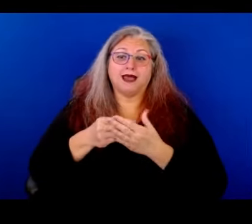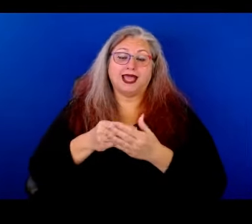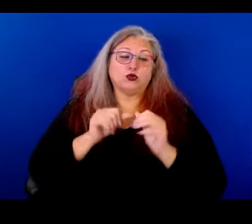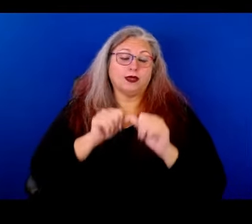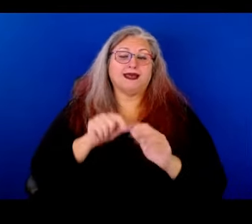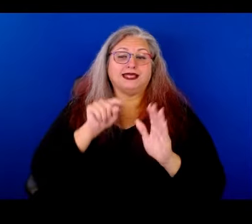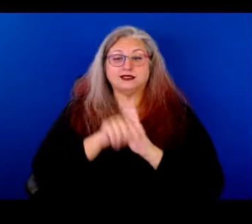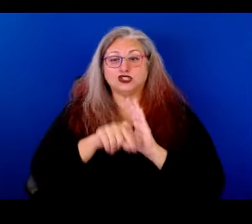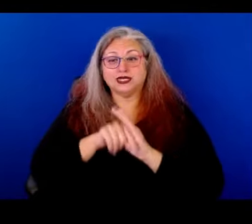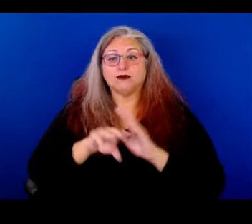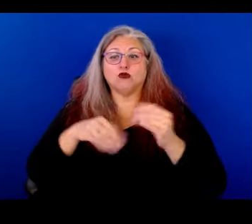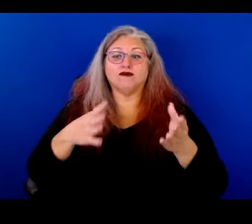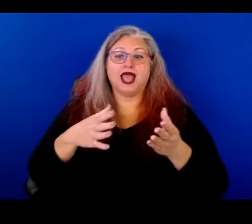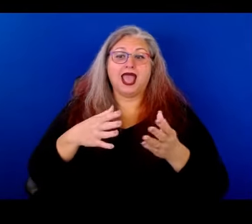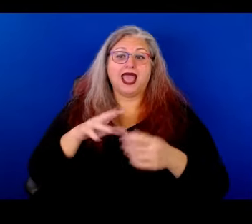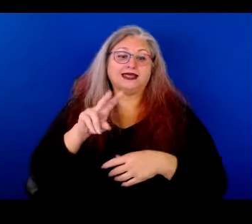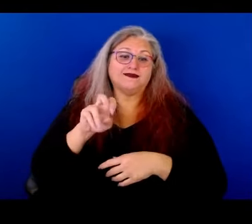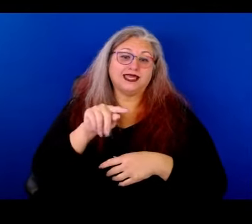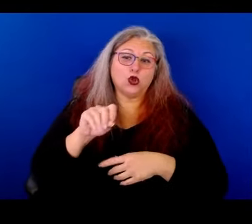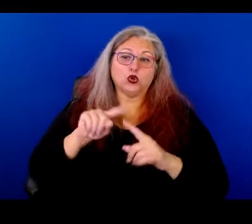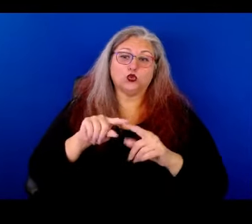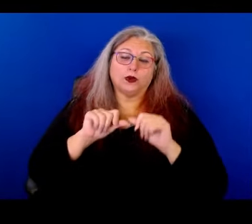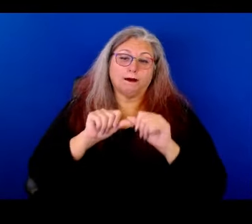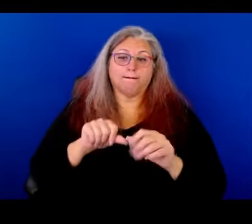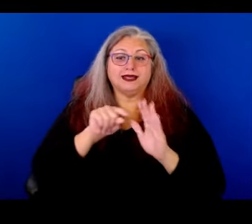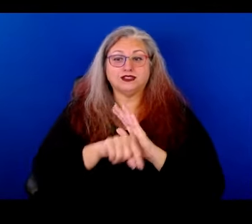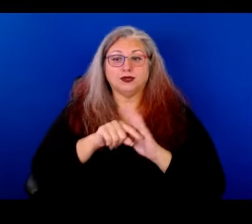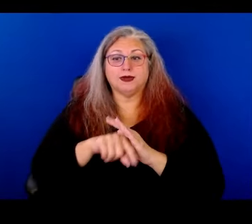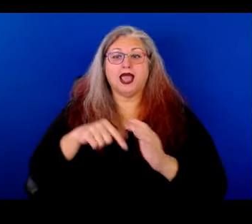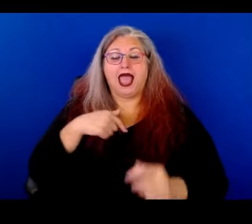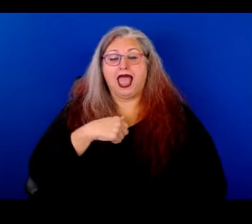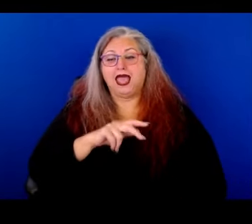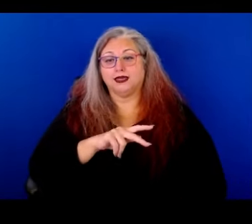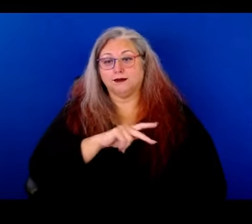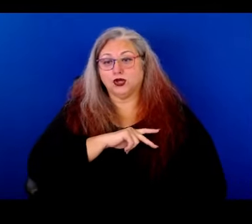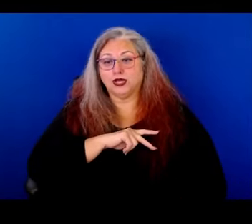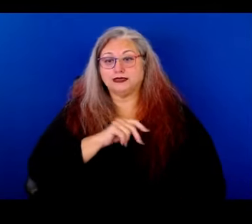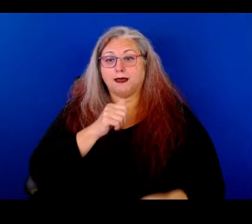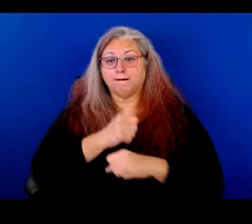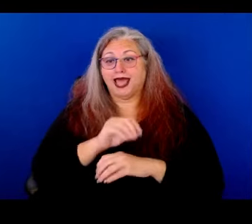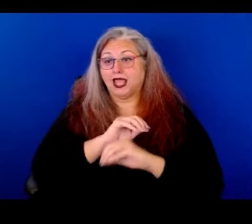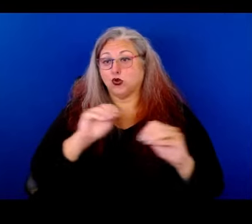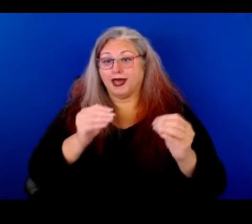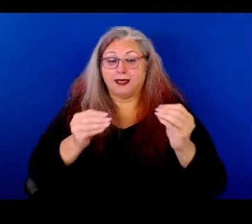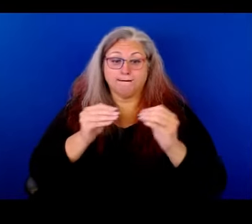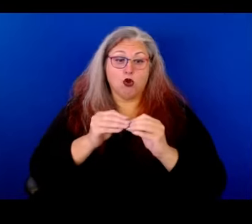commit this genocide, providing vetoes to commit this genocide. I personally blame